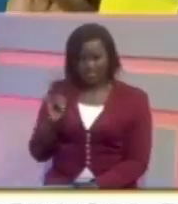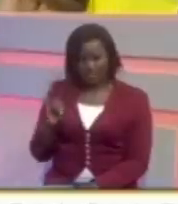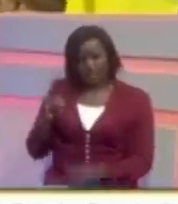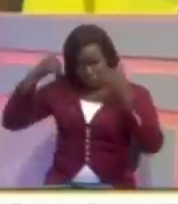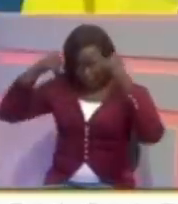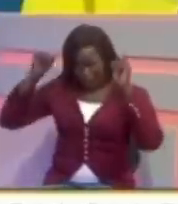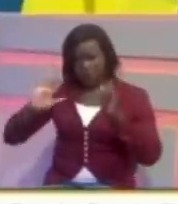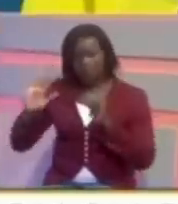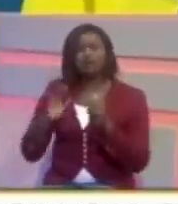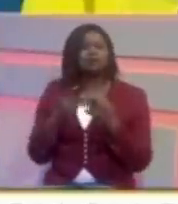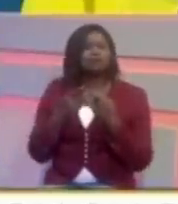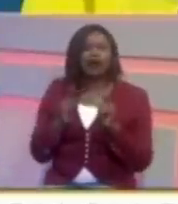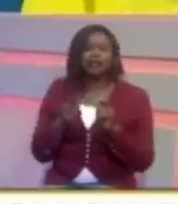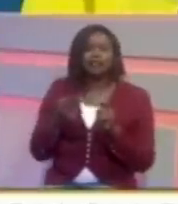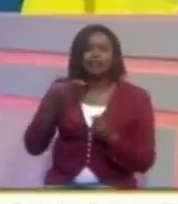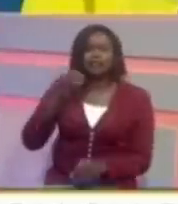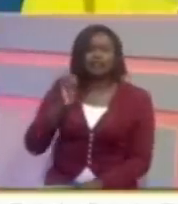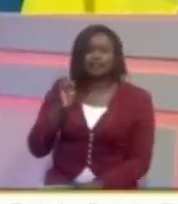So a he-goat is empire.